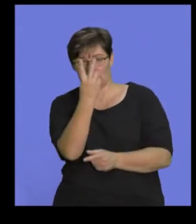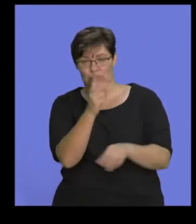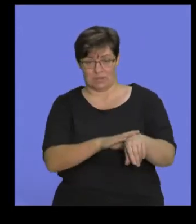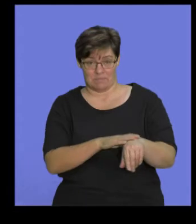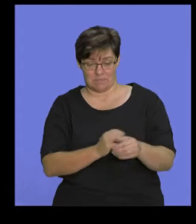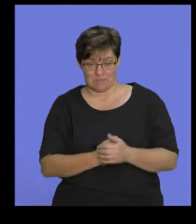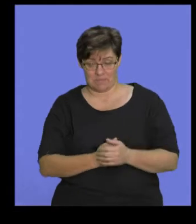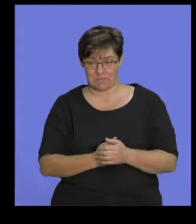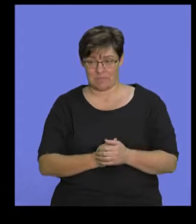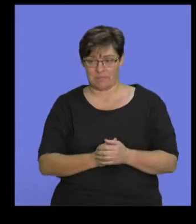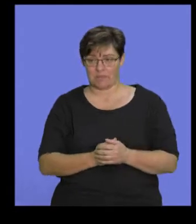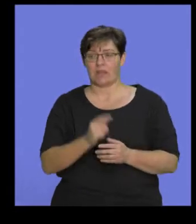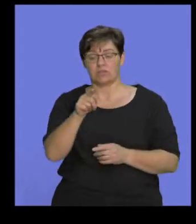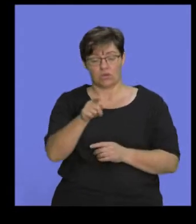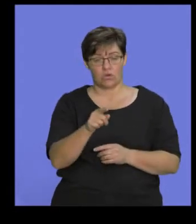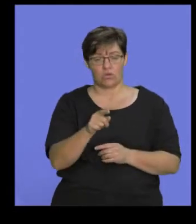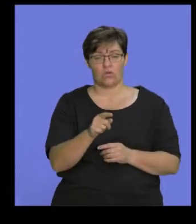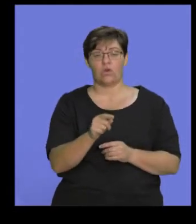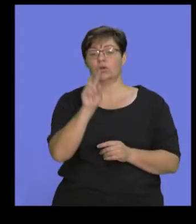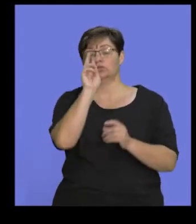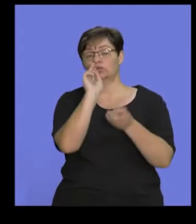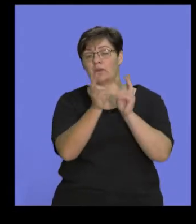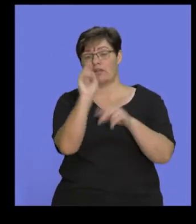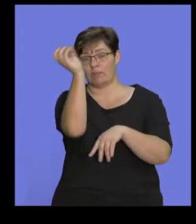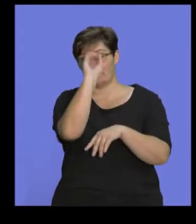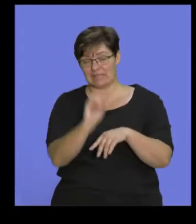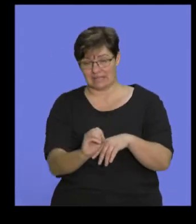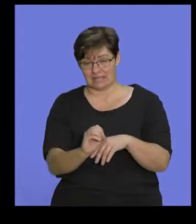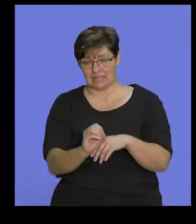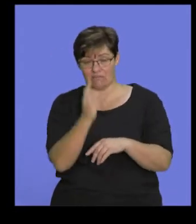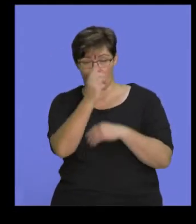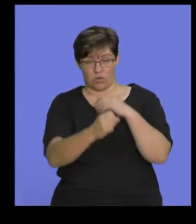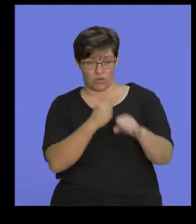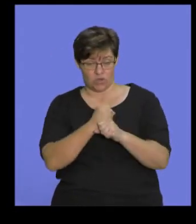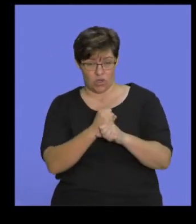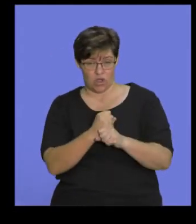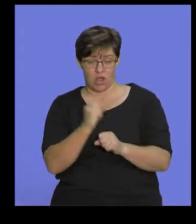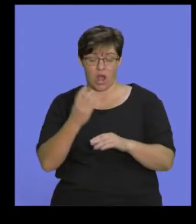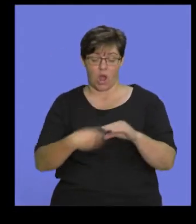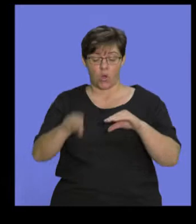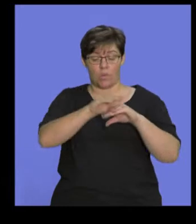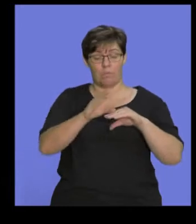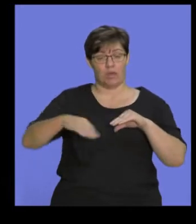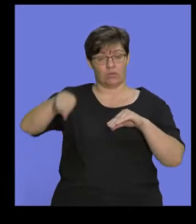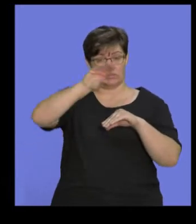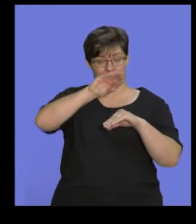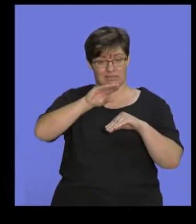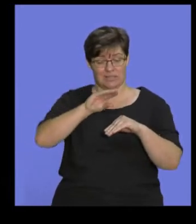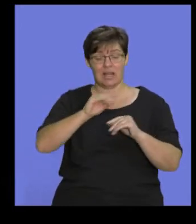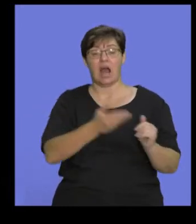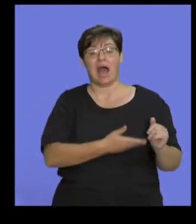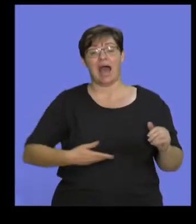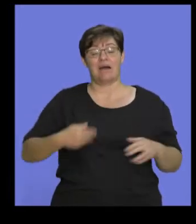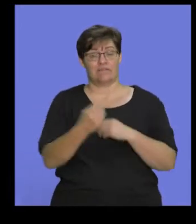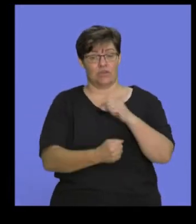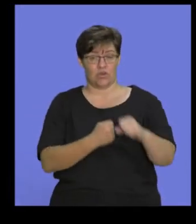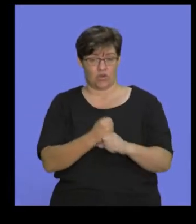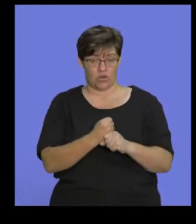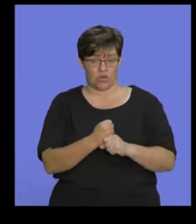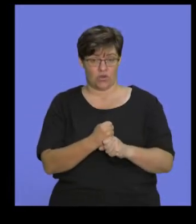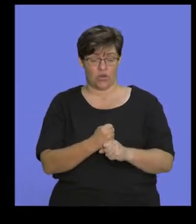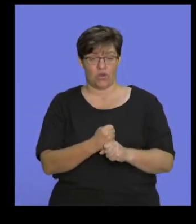say to you, this is 12% per annum, compounded semi-annually, it means